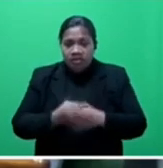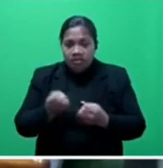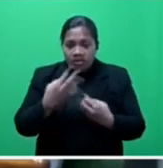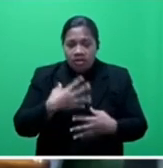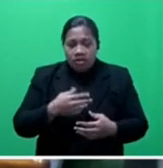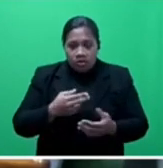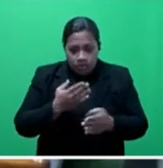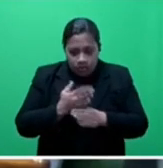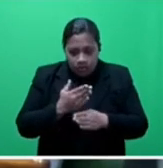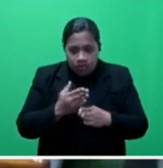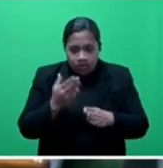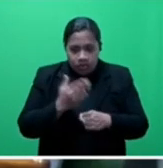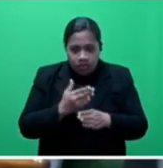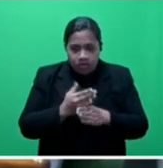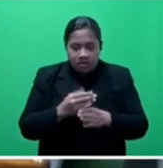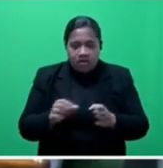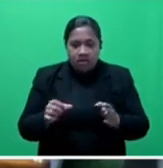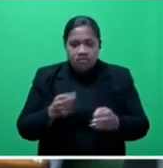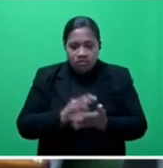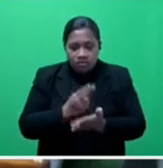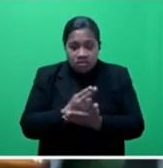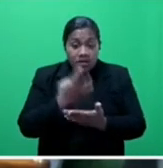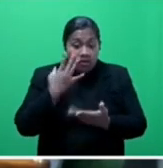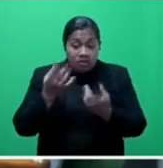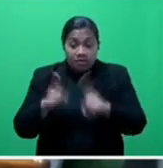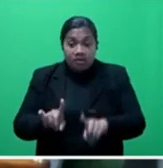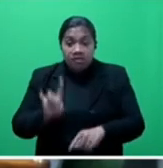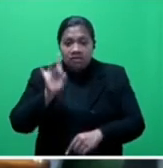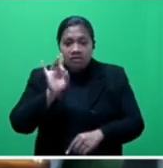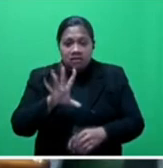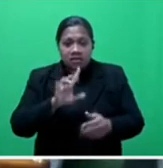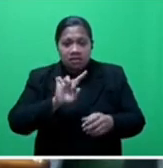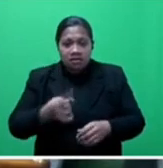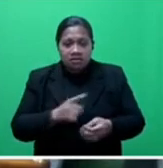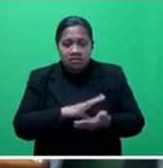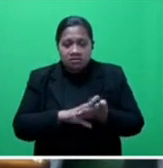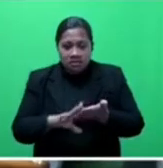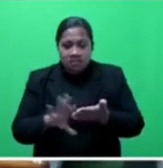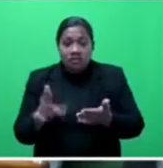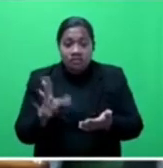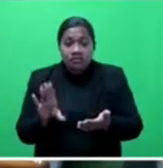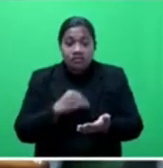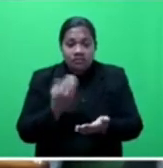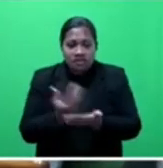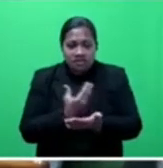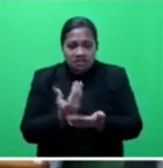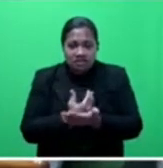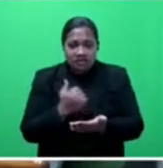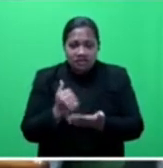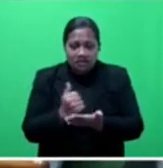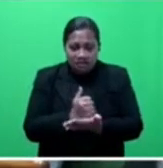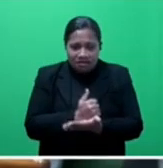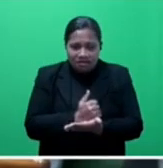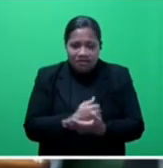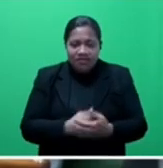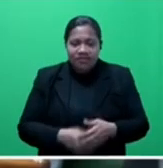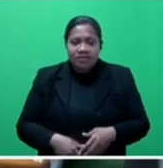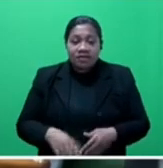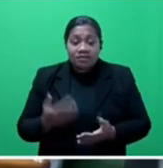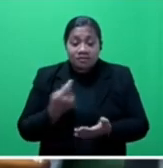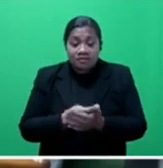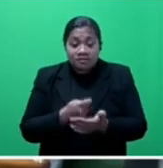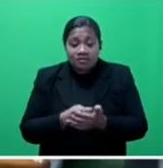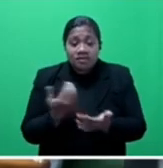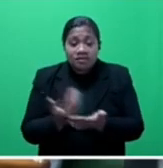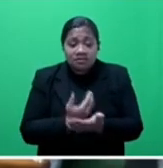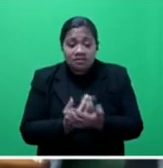had $10,000 in her bank account, money she had saved from little sewing businesses and other entrepreneurial work